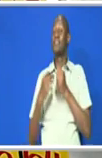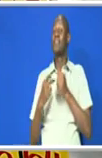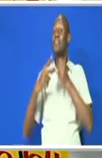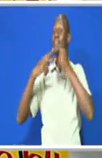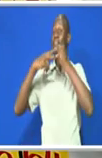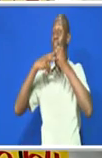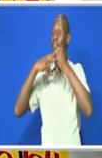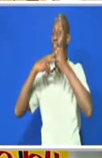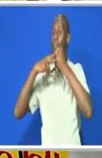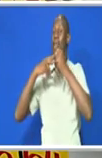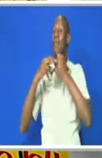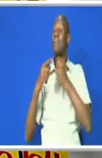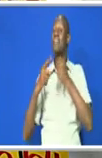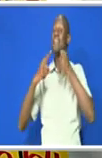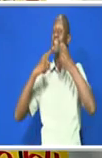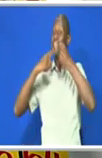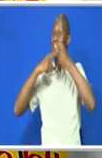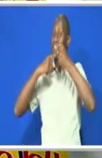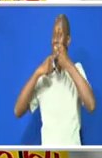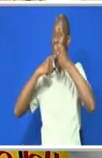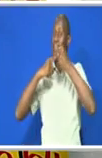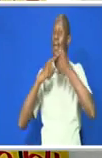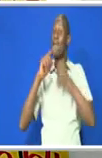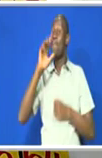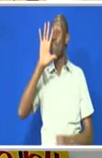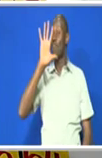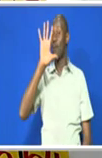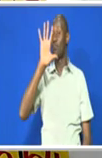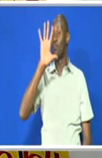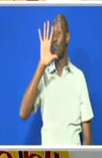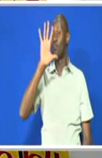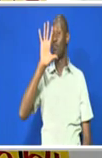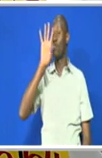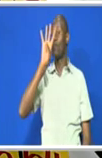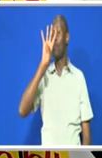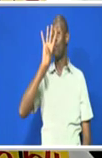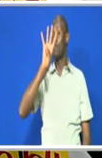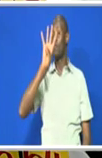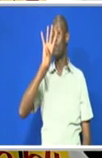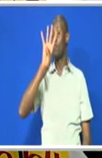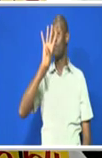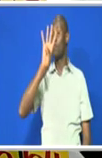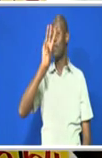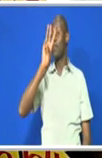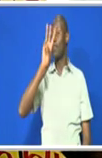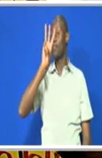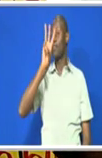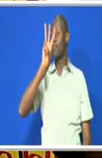7, 6, 5, 4,